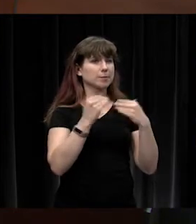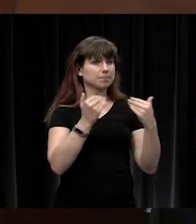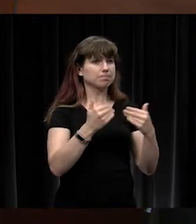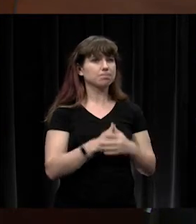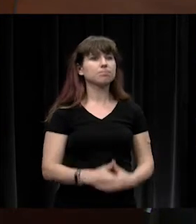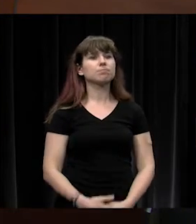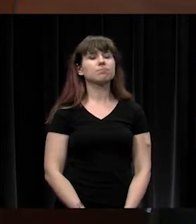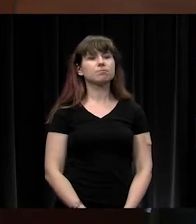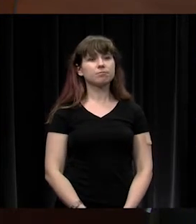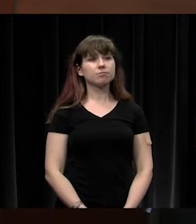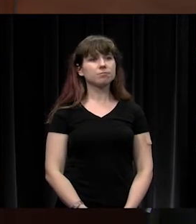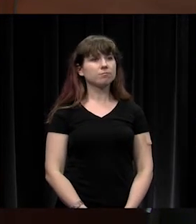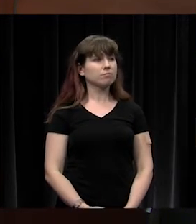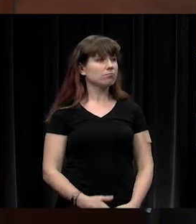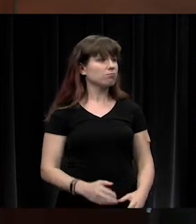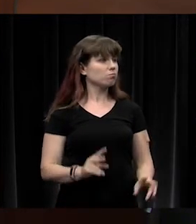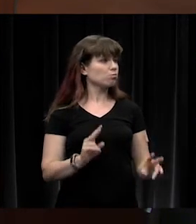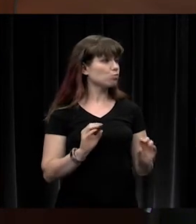Great.